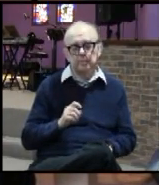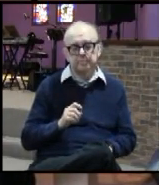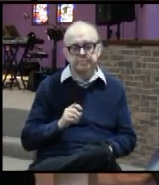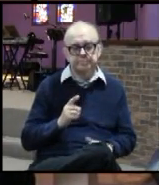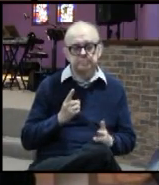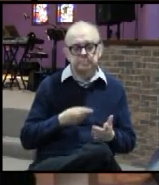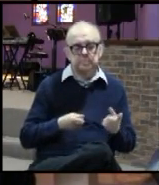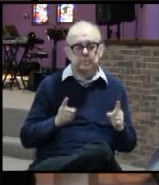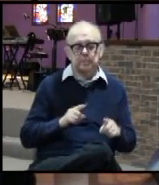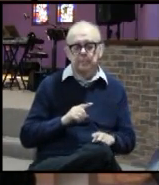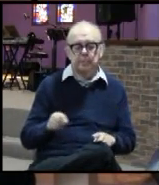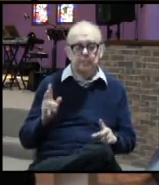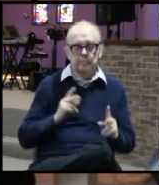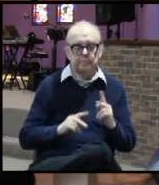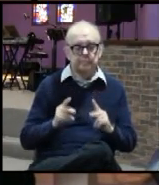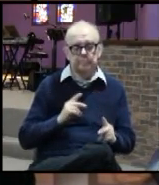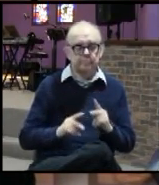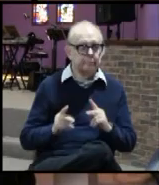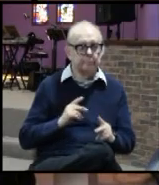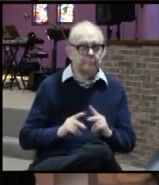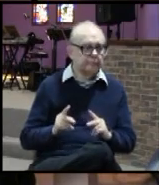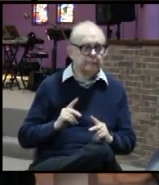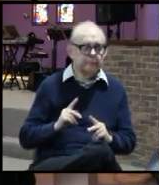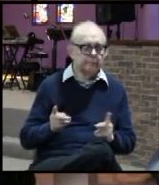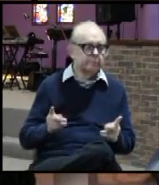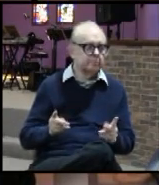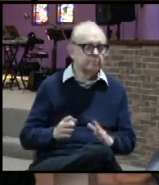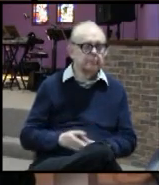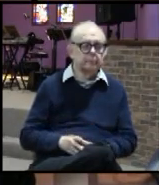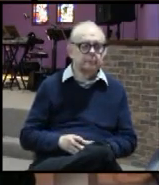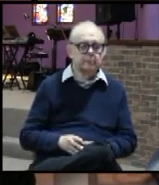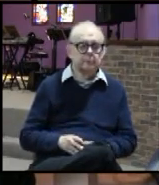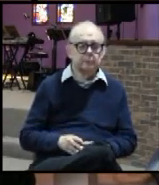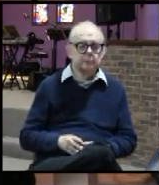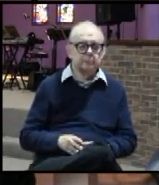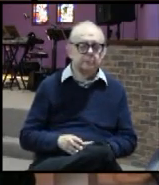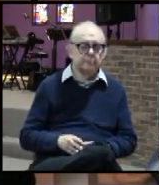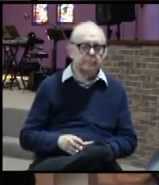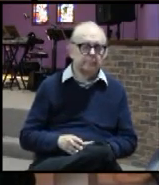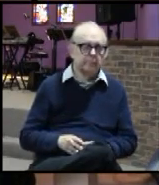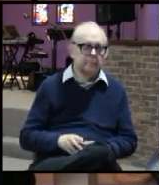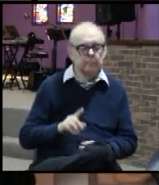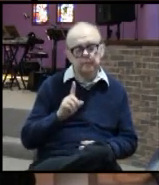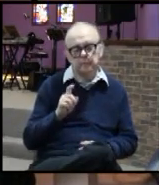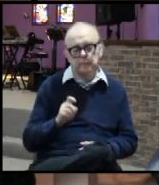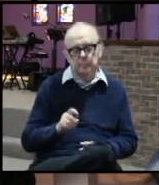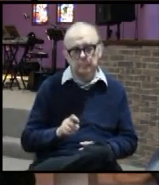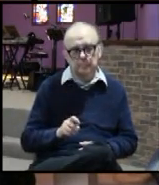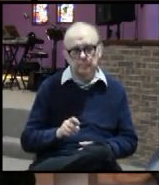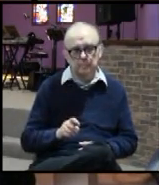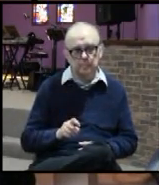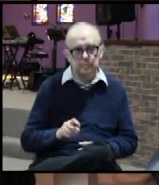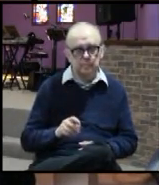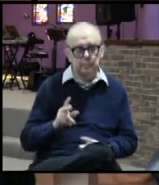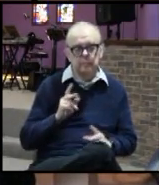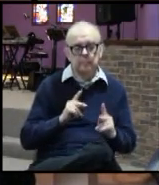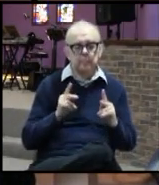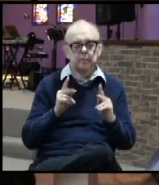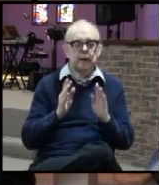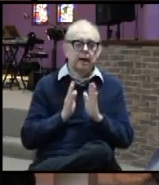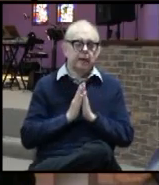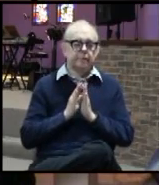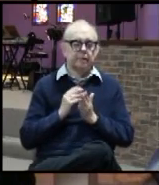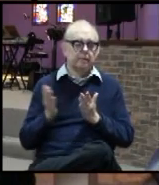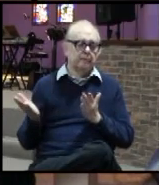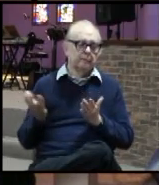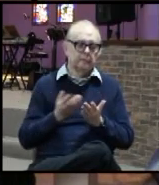what's going to happen to those people? Maybe they go join a cult or something. What happens to them? And the question is, people will ask them things. Well,